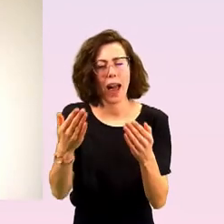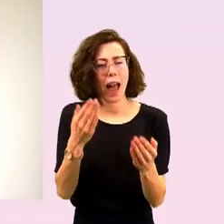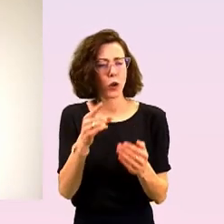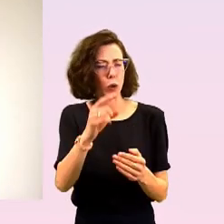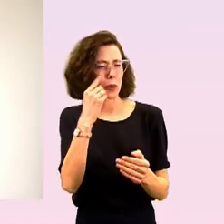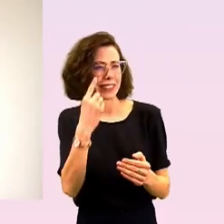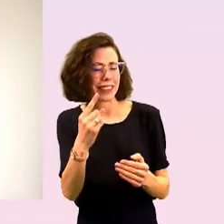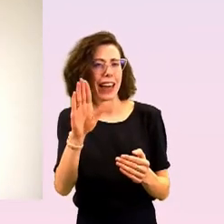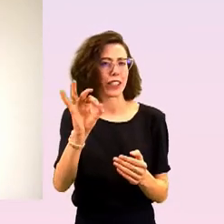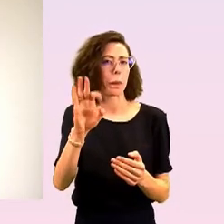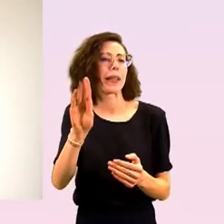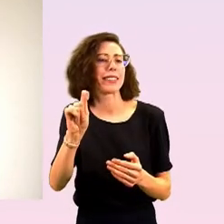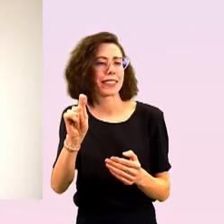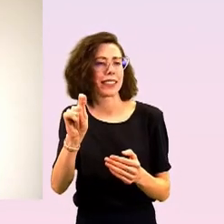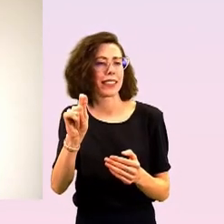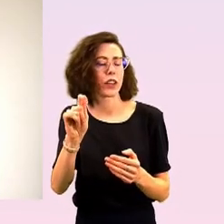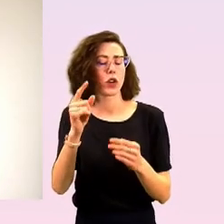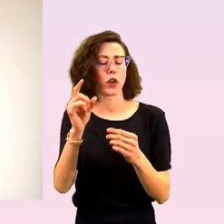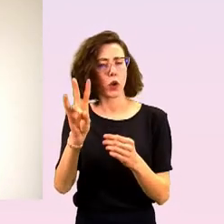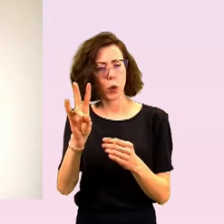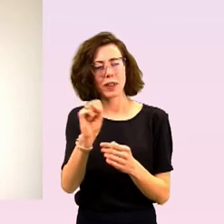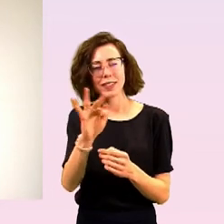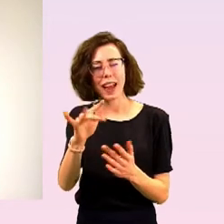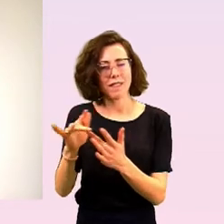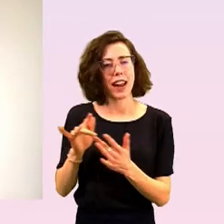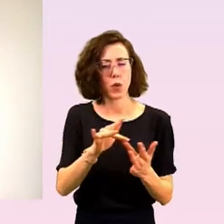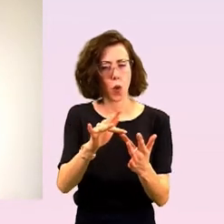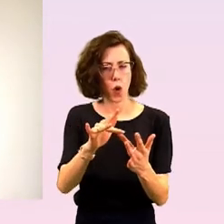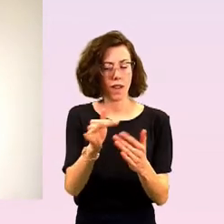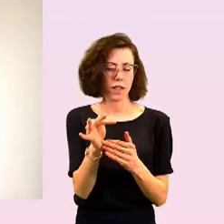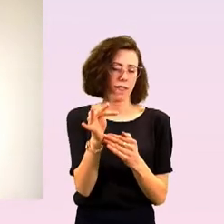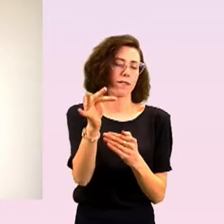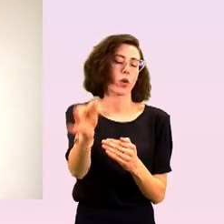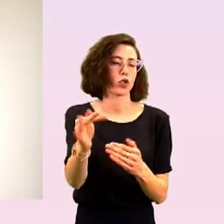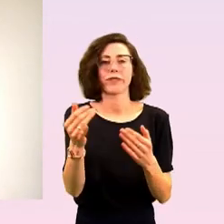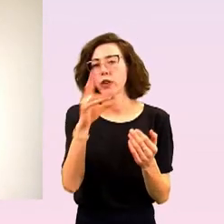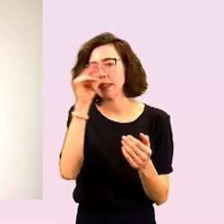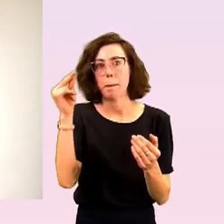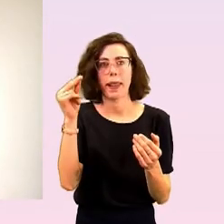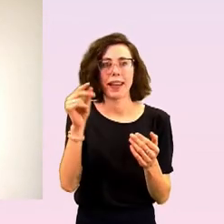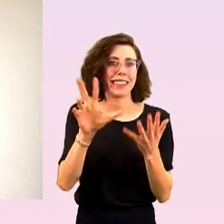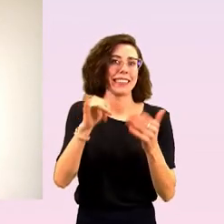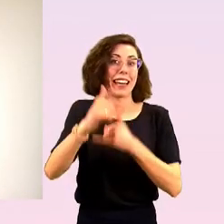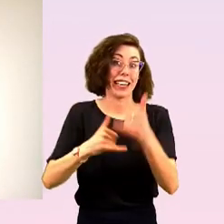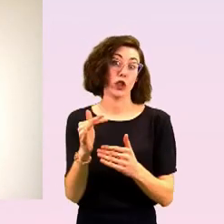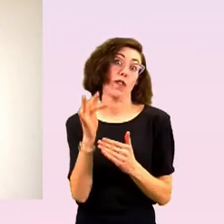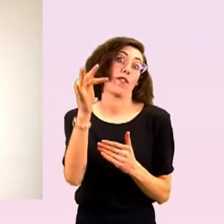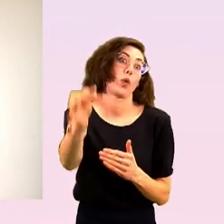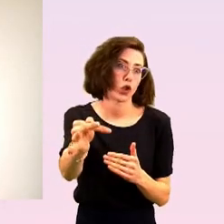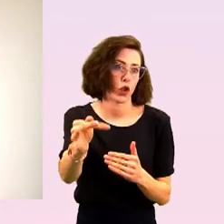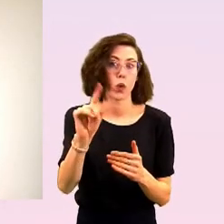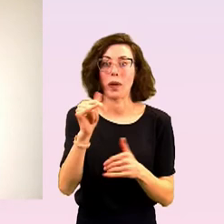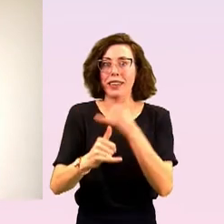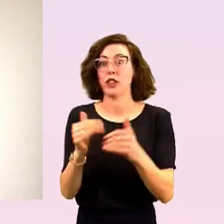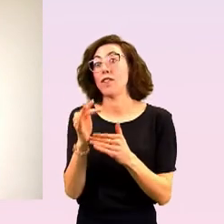networks evolving in the future? If we were to have this conversation maybe in 10 or 20 years, what do you think some of the new things